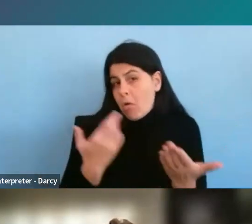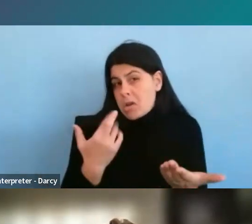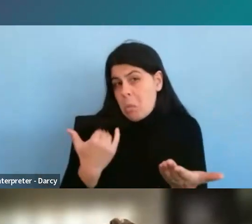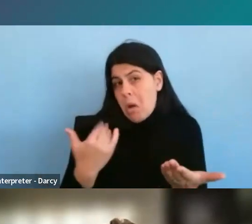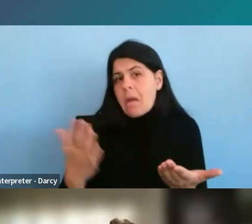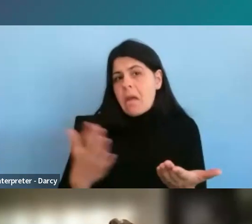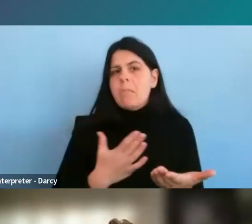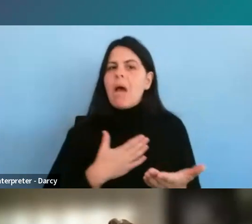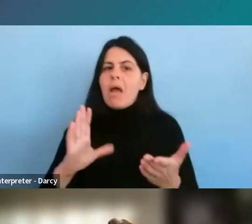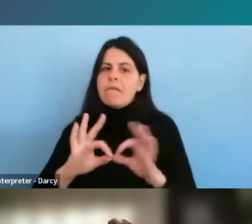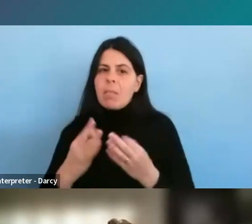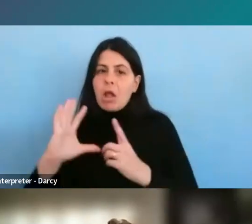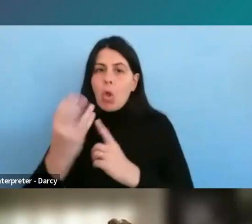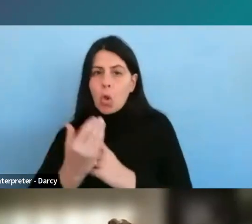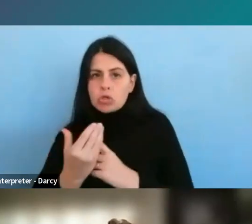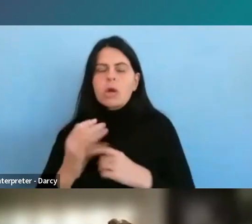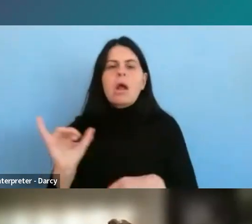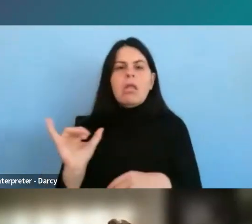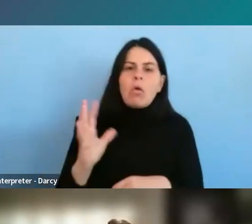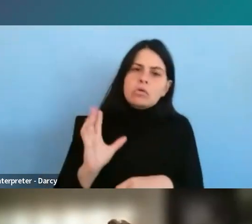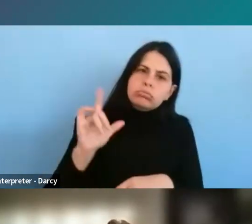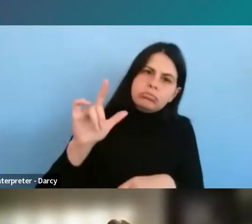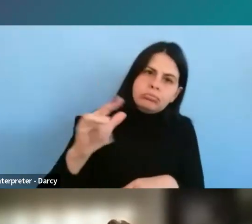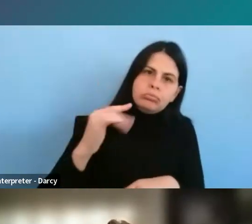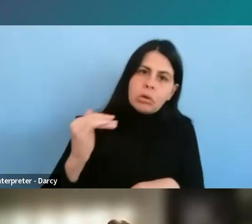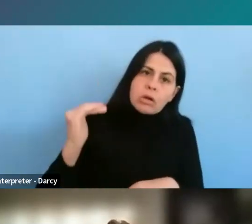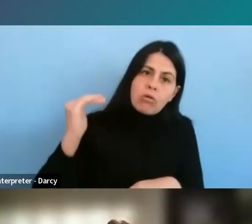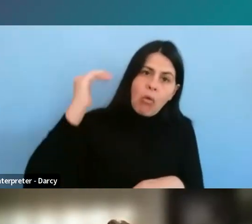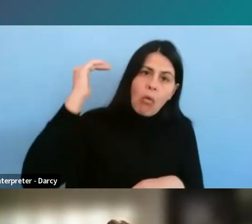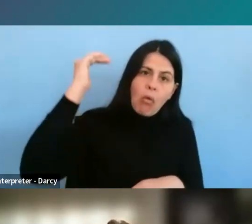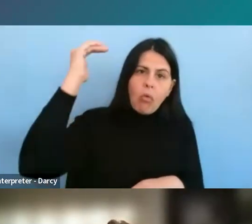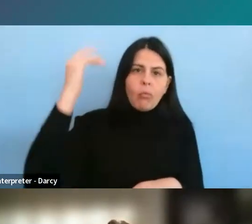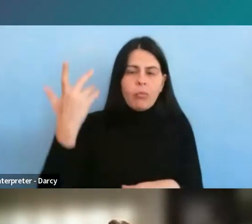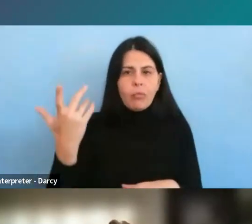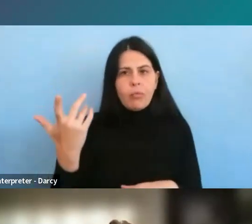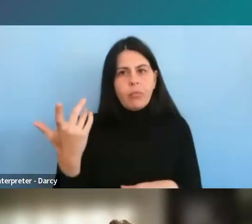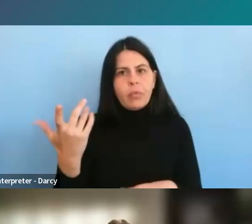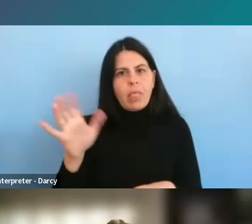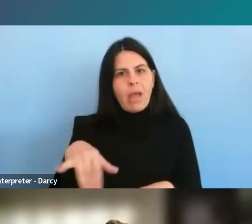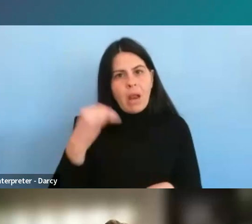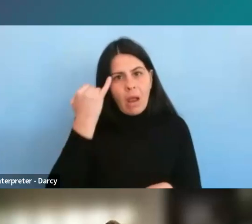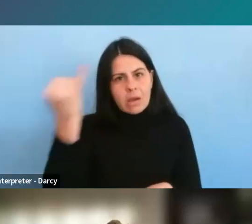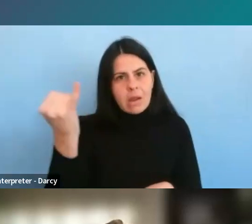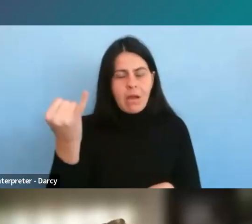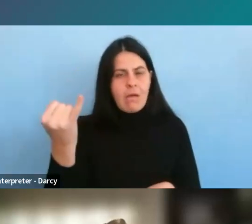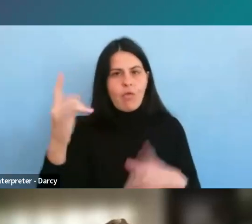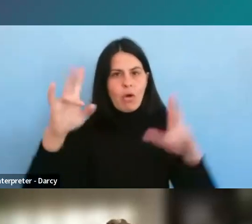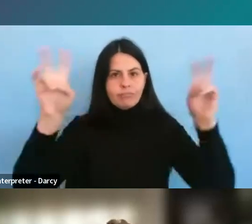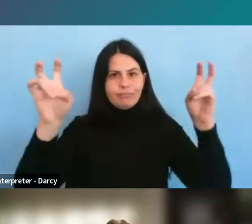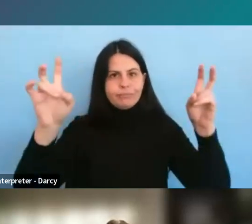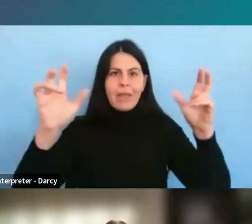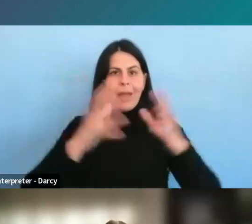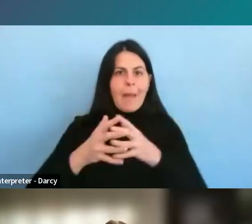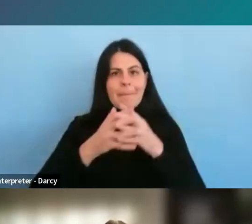into adulthood, you know, what it took, the dynamics of the idea of living the American dream as a